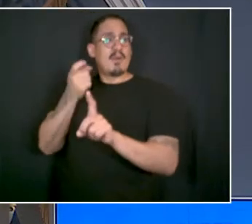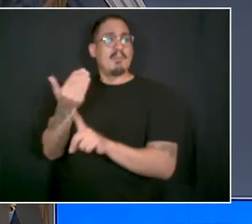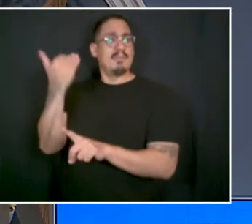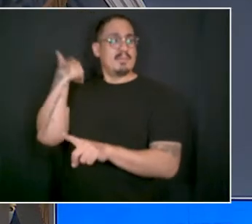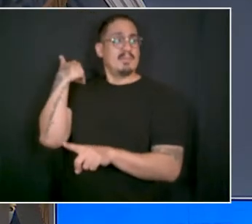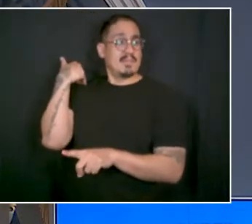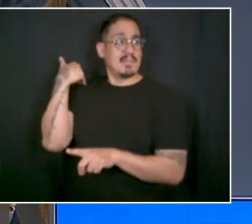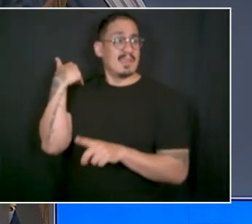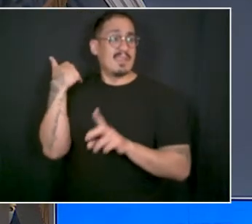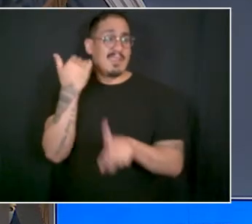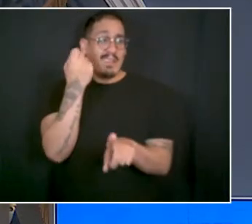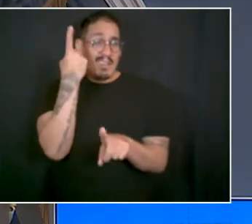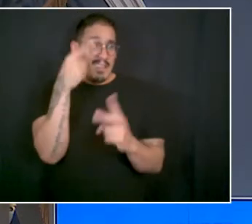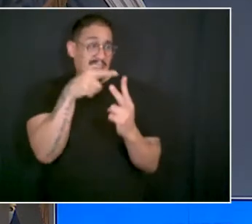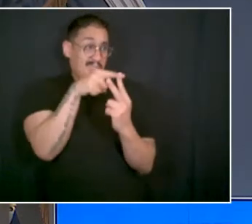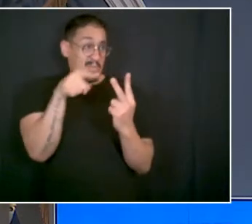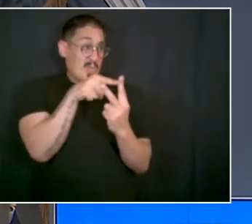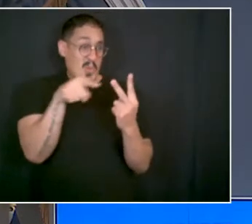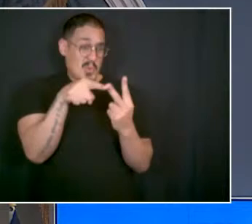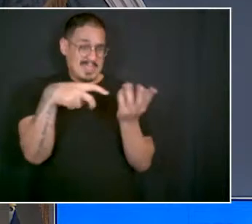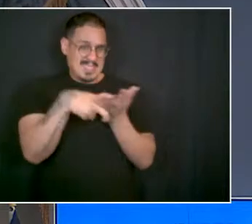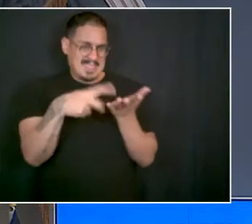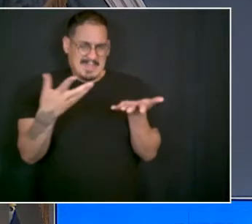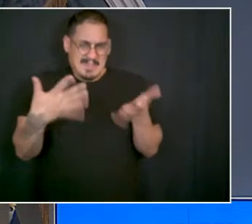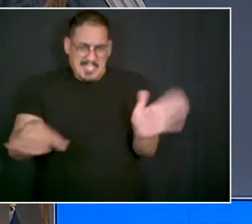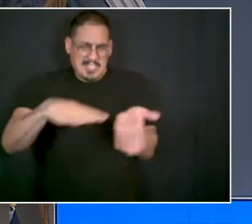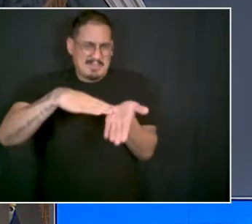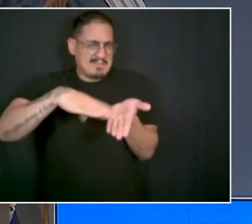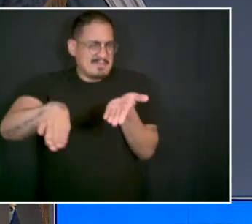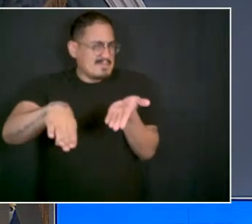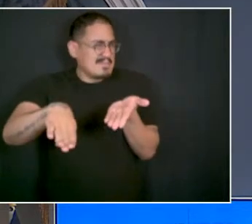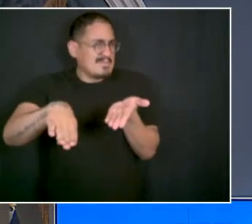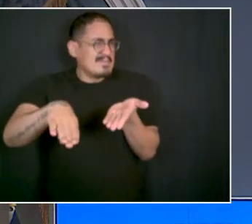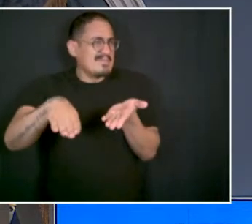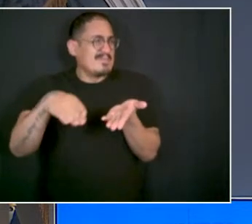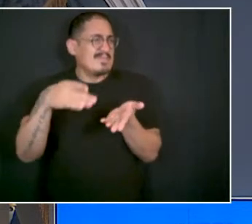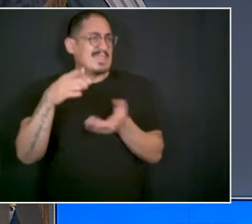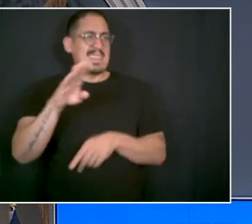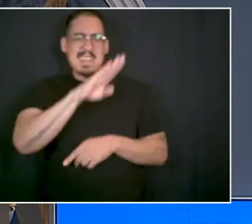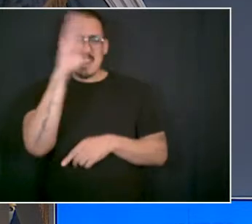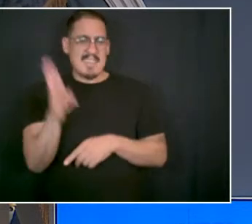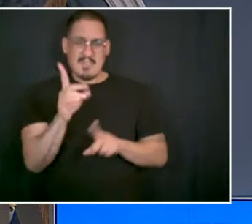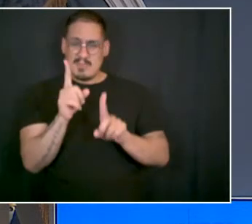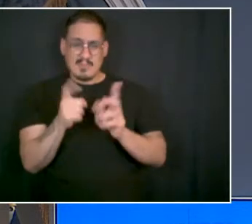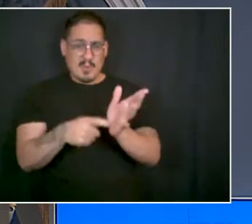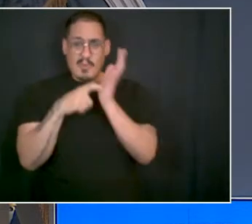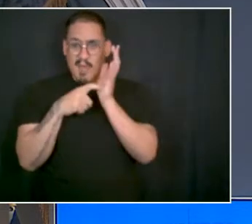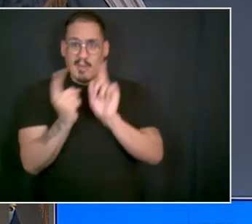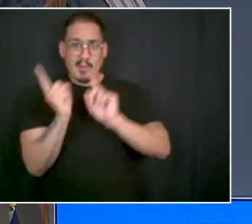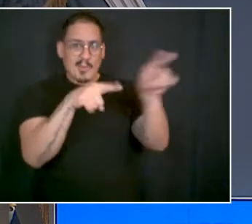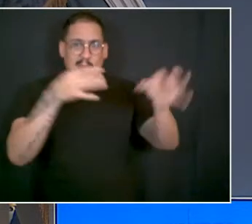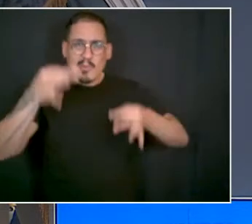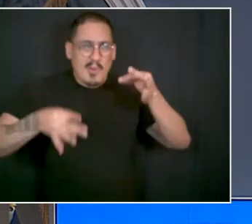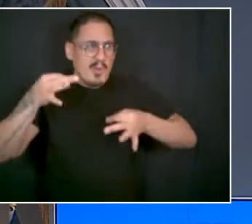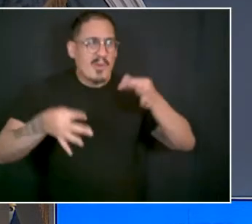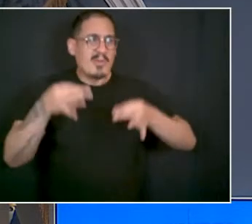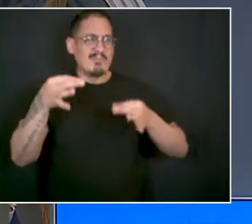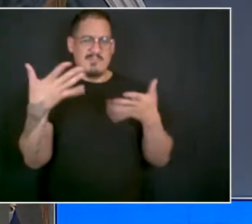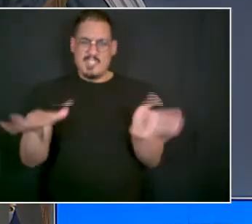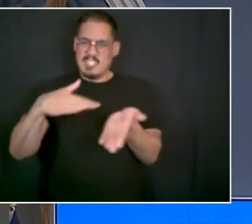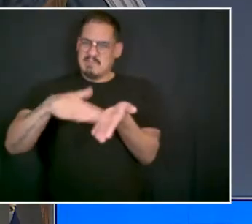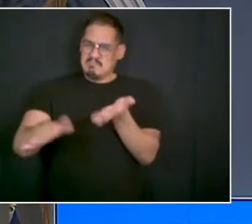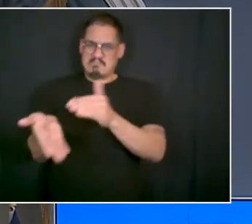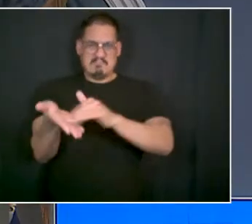they were issued. She never had to appear in court. Mm-hmm. She was never fingerprinted. She was released. Summonses issued, weeks later